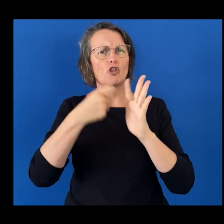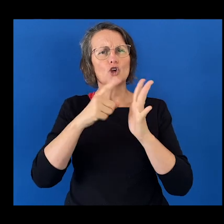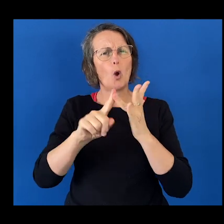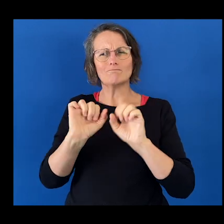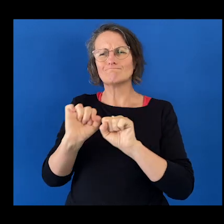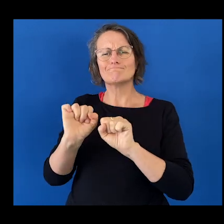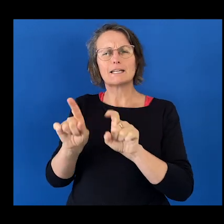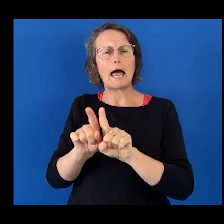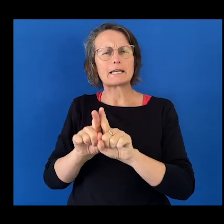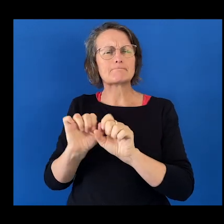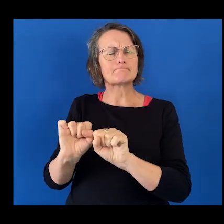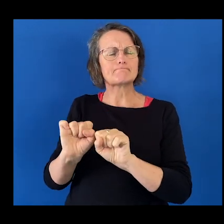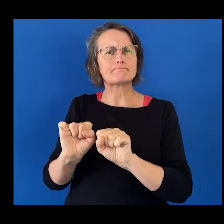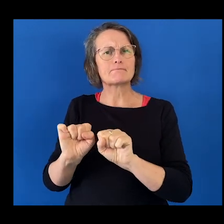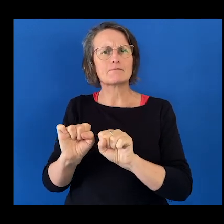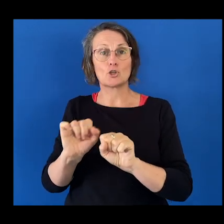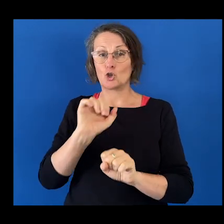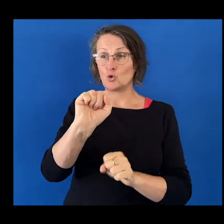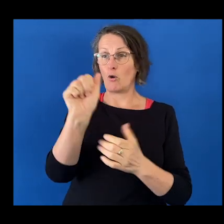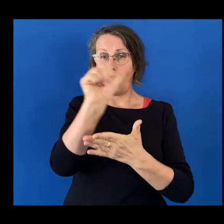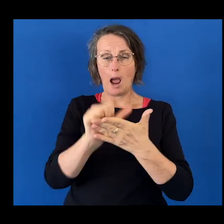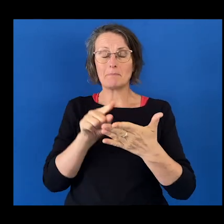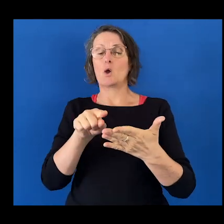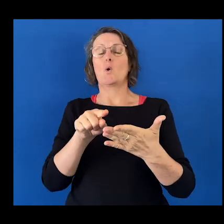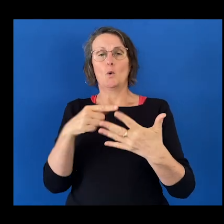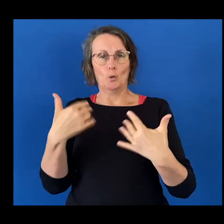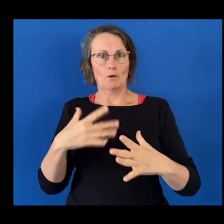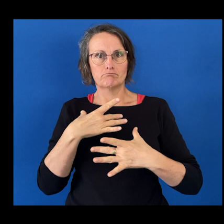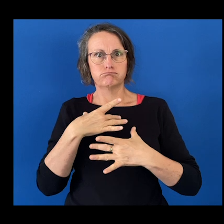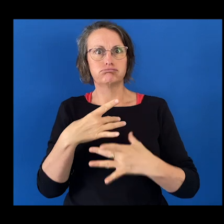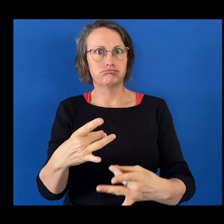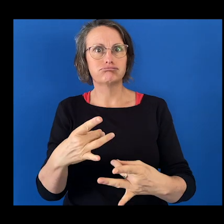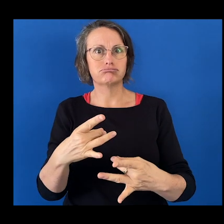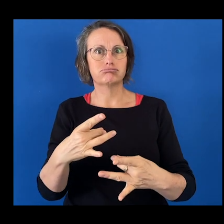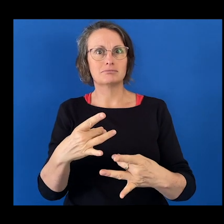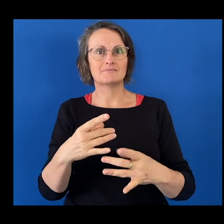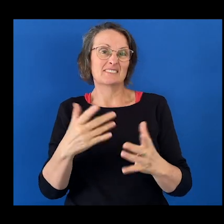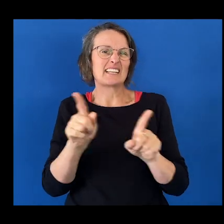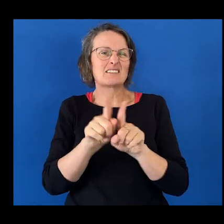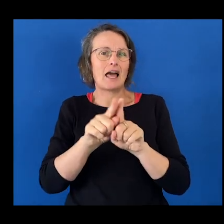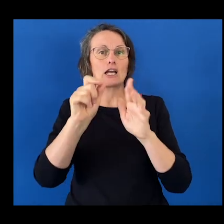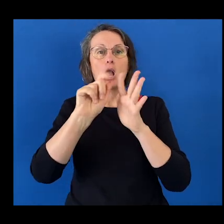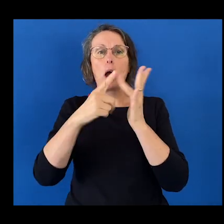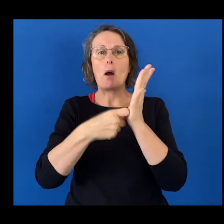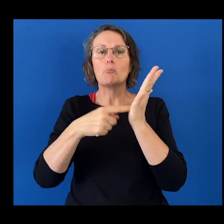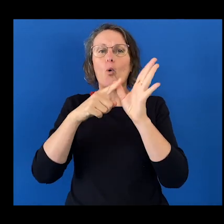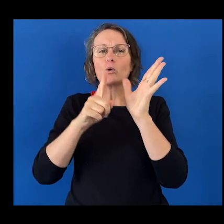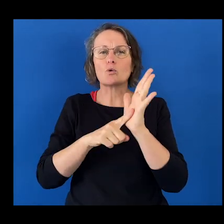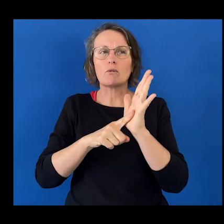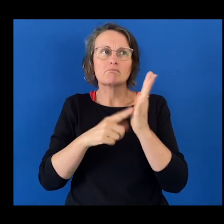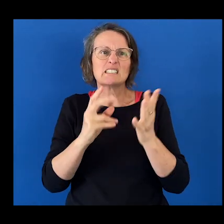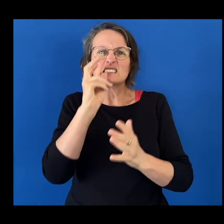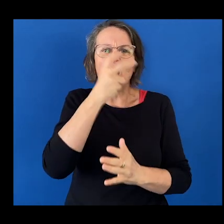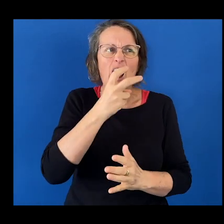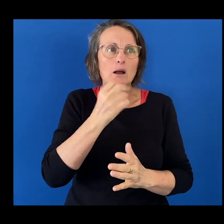central, for me, the most moving of your works in the exhibition is this kind of portal. It's a dark,